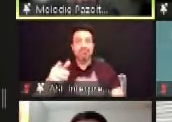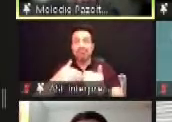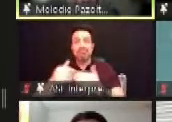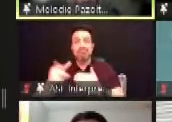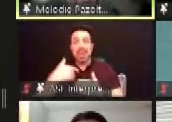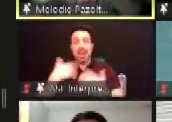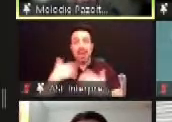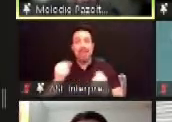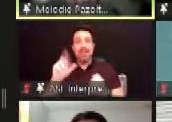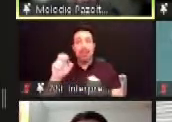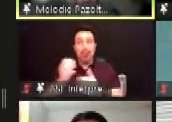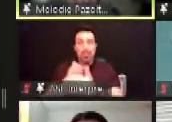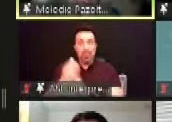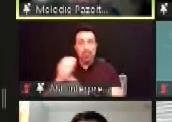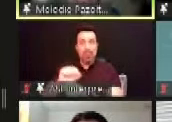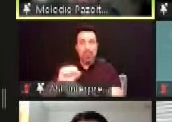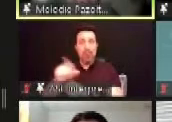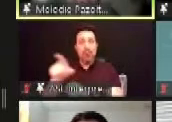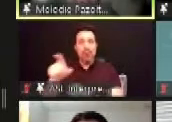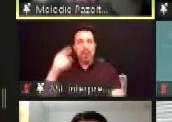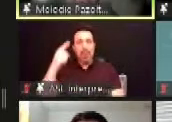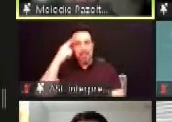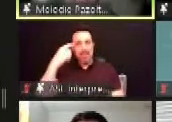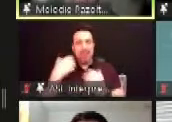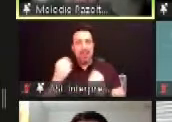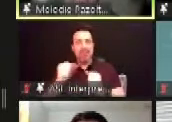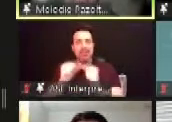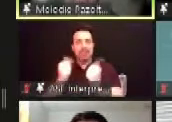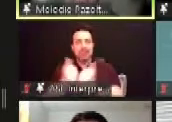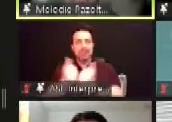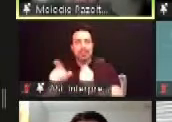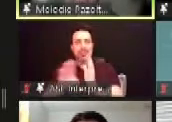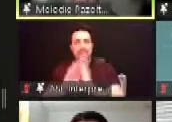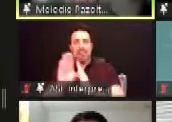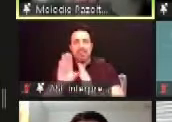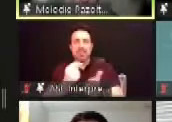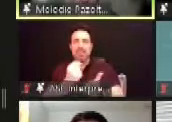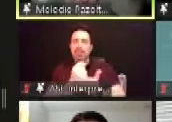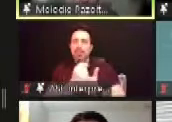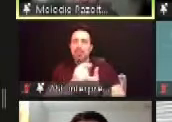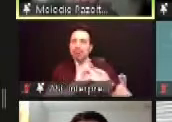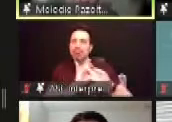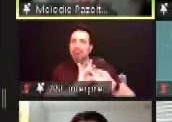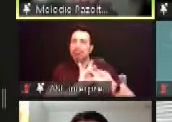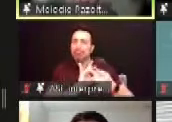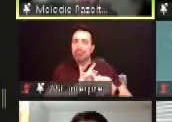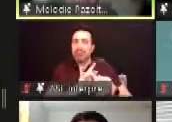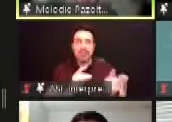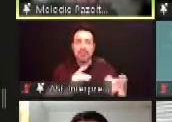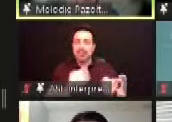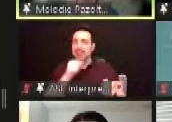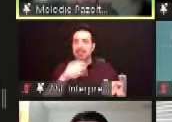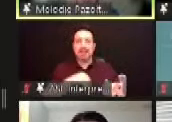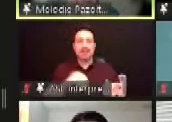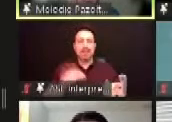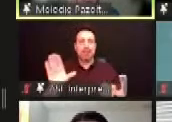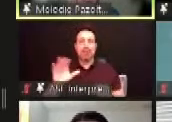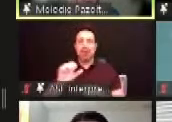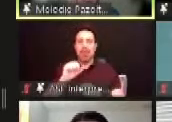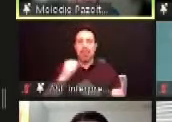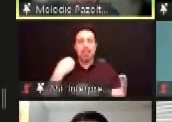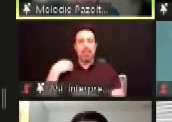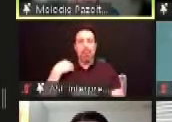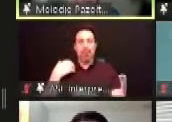healthcare through her employer, the mental health agency she had developed that therapeutic relationship with didn't accept her employer-sponsored